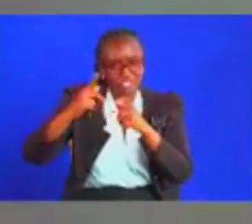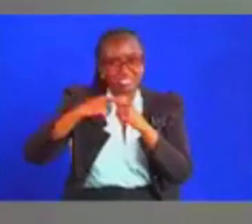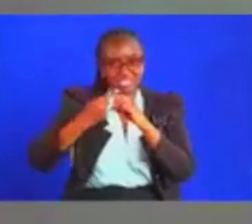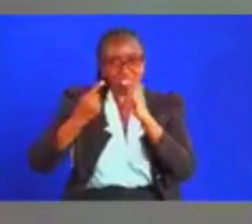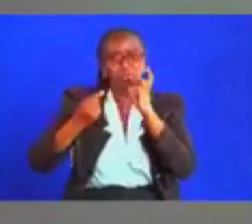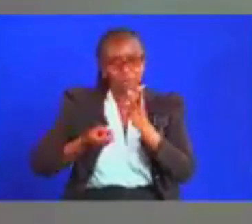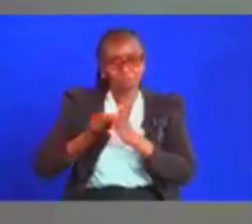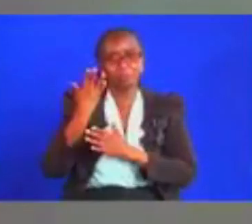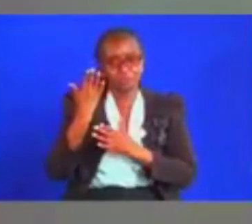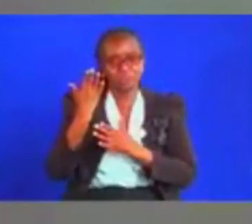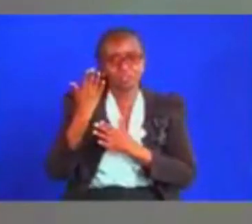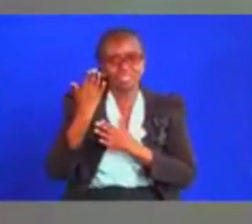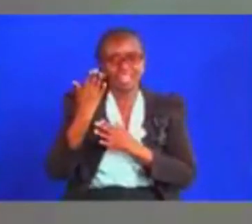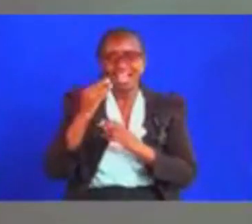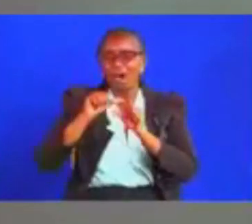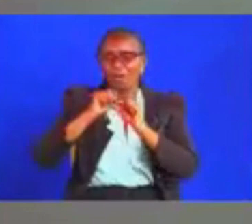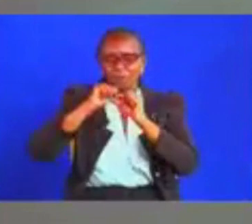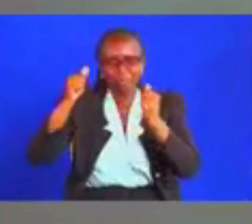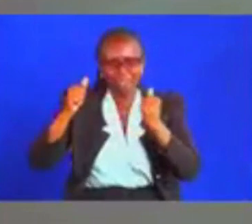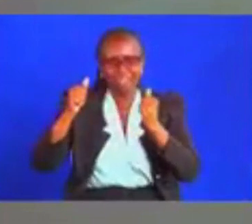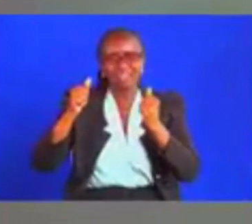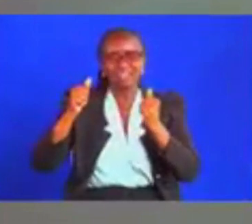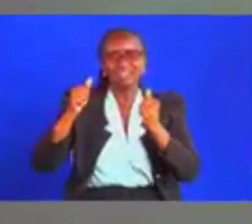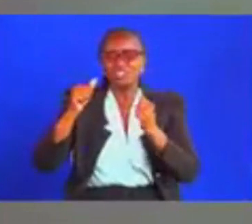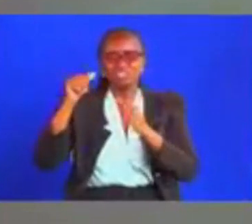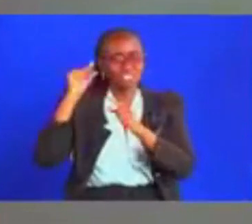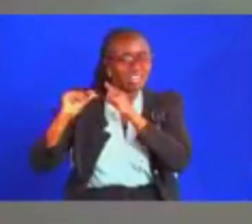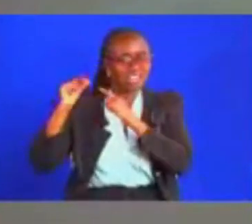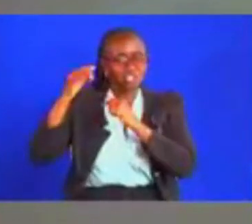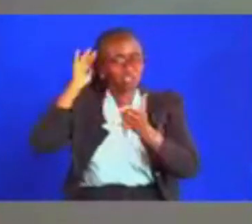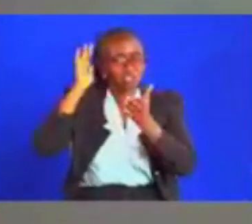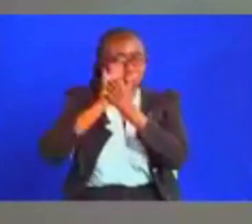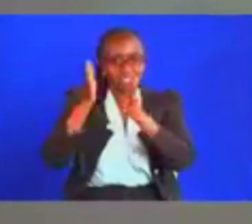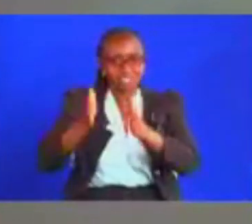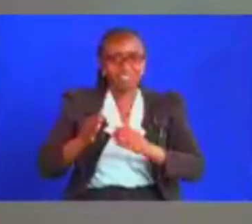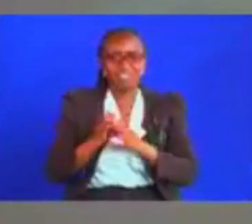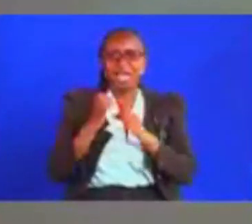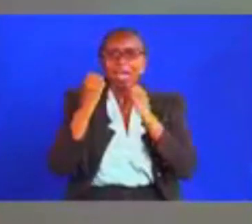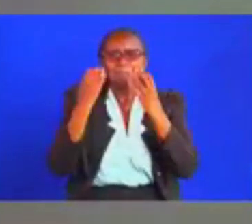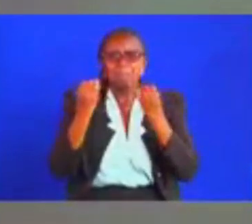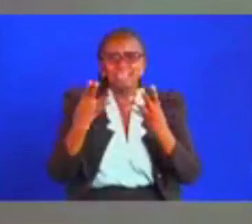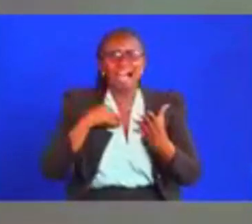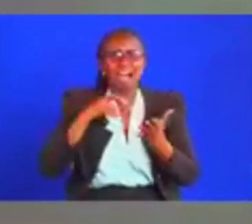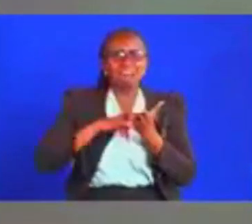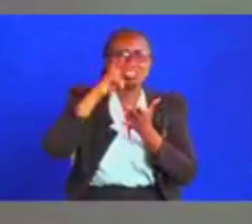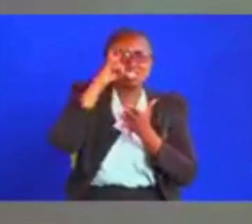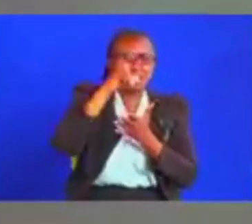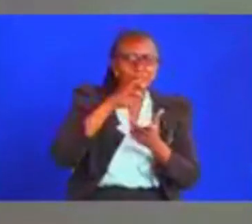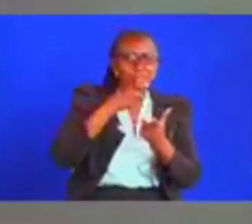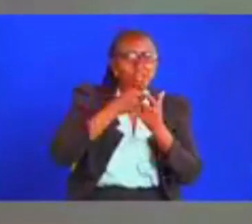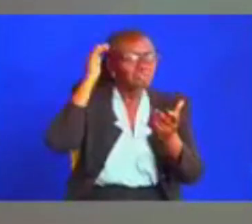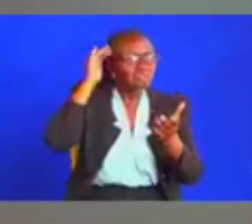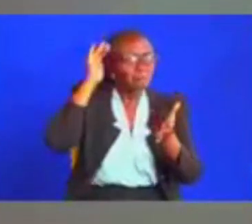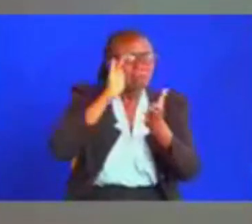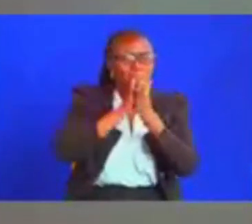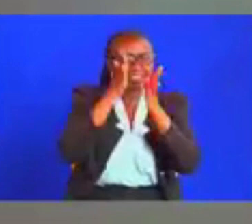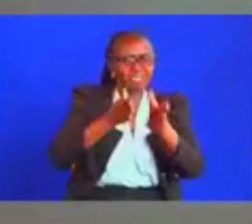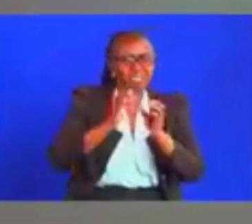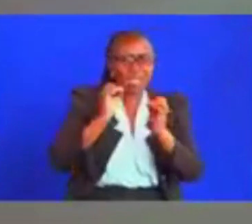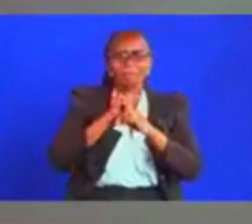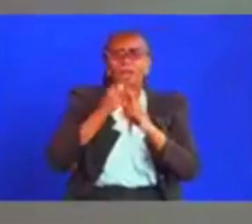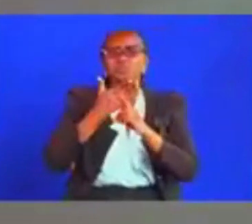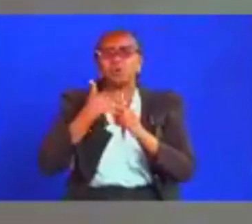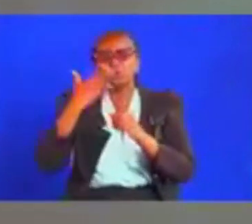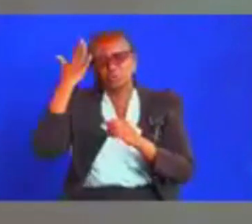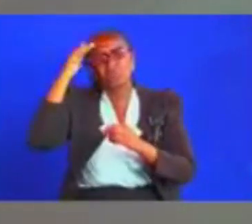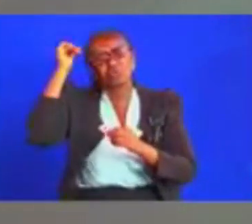an ill-equipped generation of believers. Many have jumped from unbelievers to wanting to know the